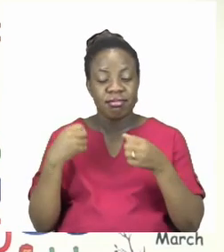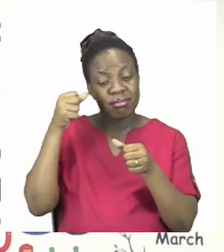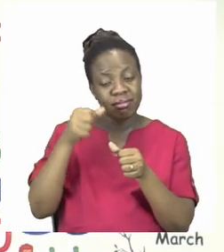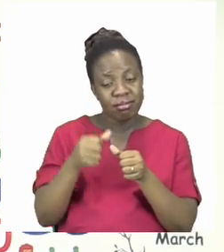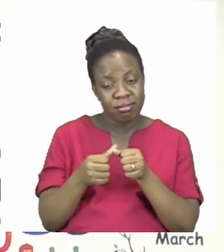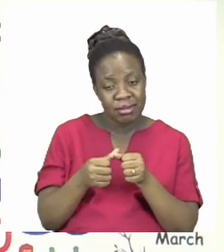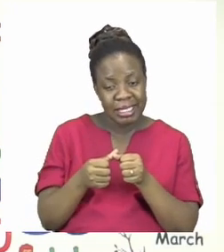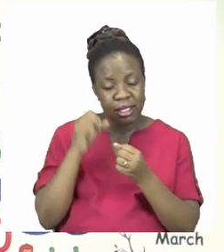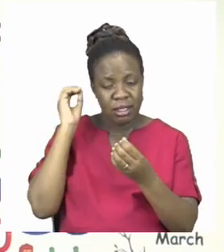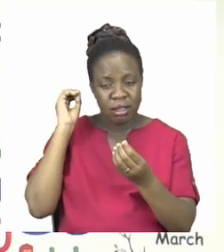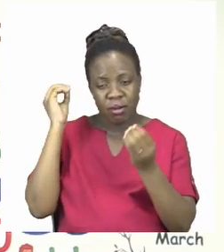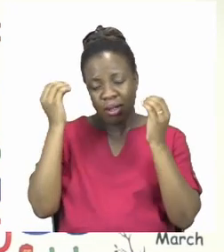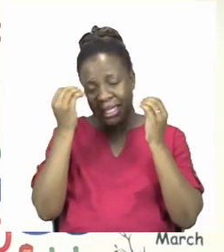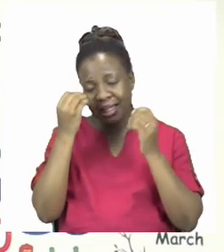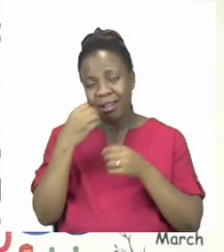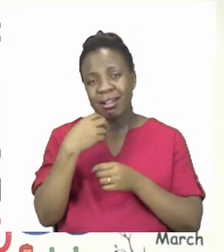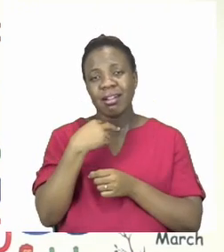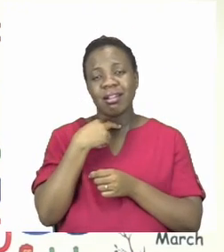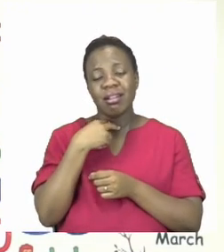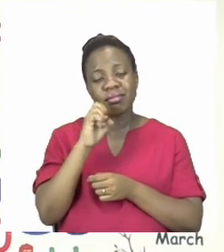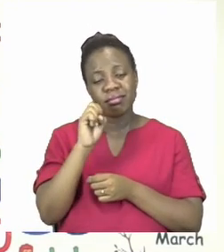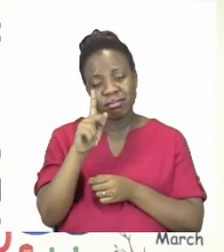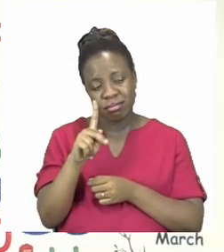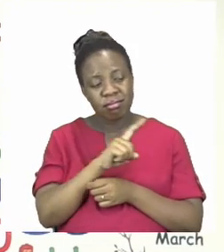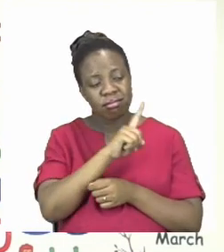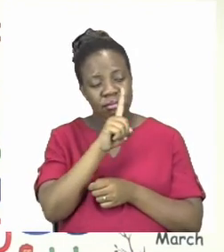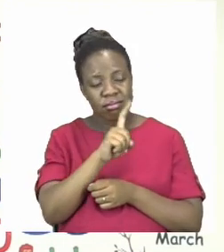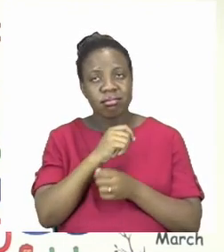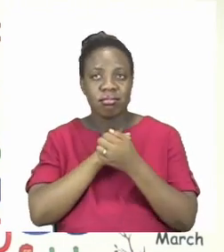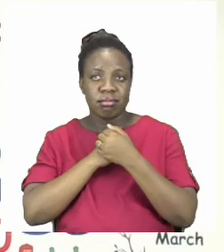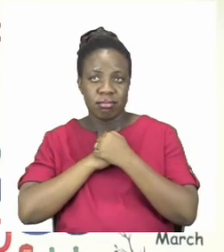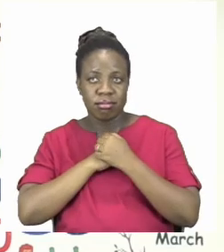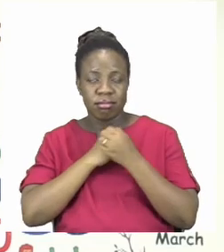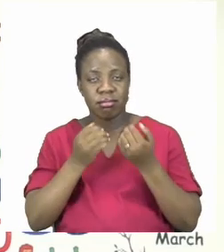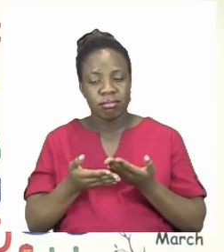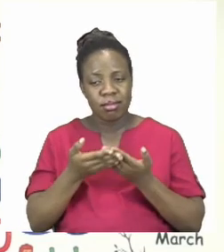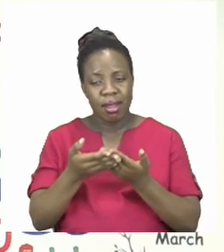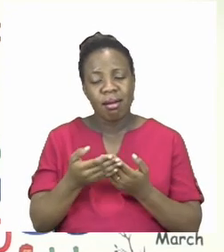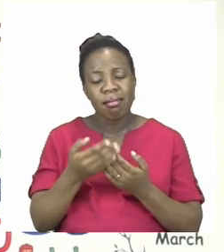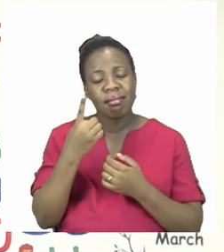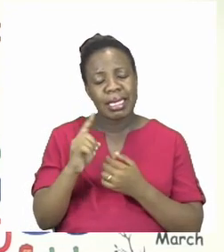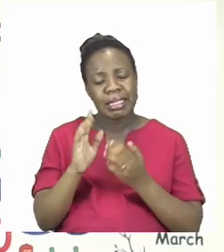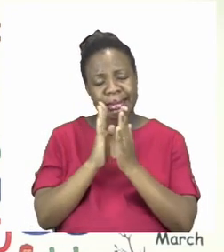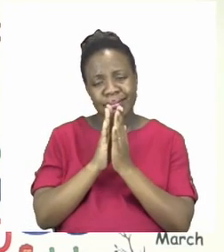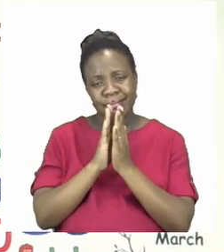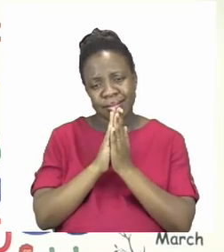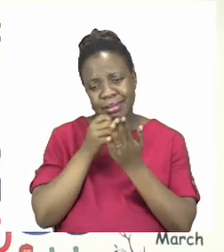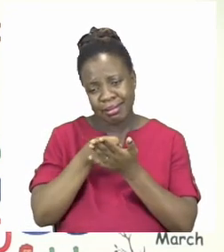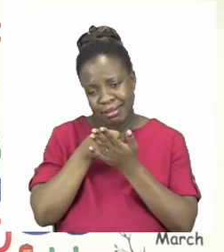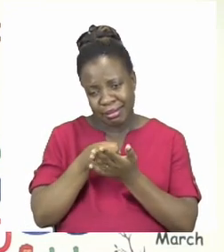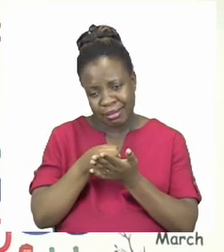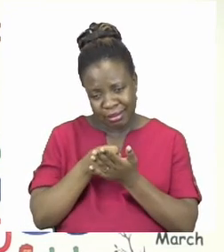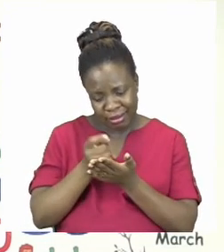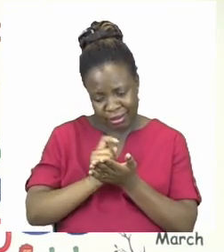what to do, that's okay. You can always ask an adult for help, but please try and finish your work by yourself. Now that